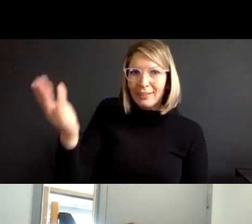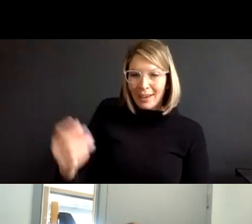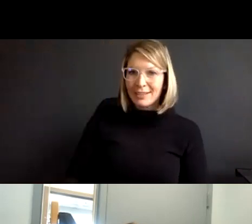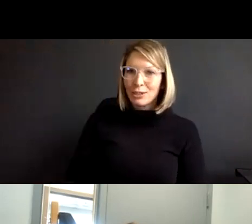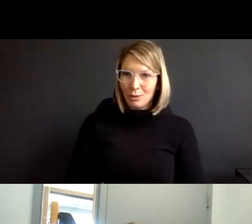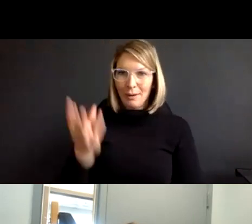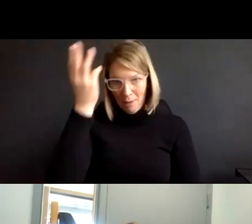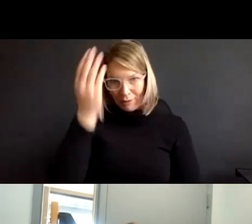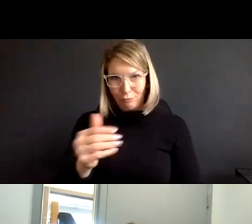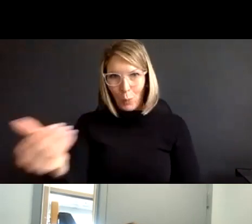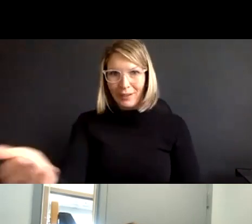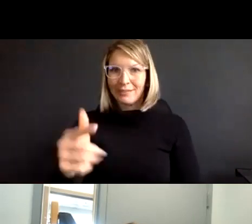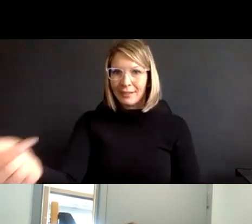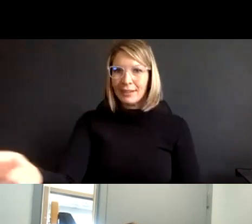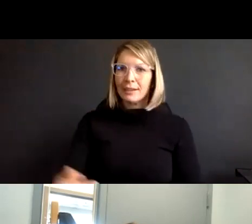Miles, yes, sure.